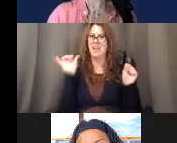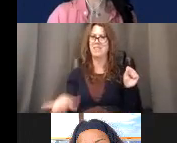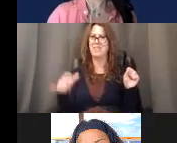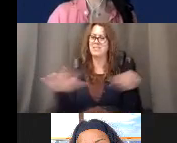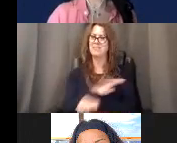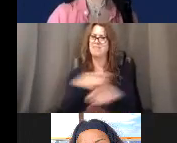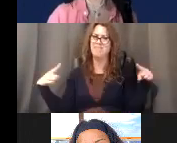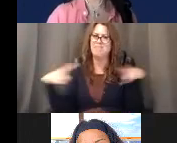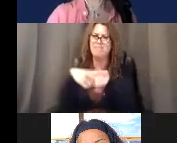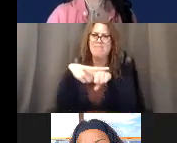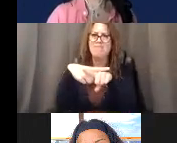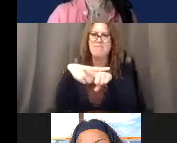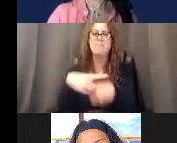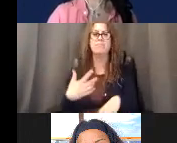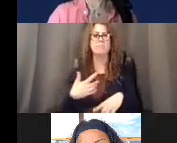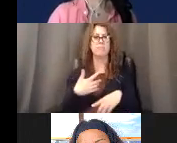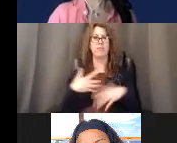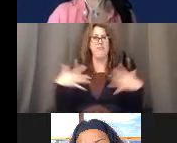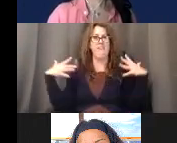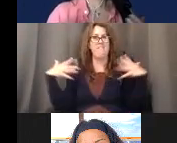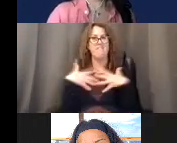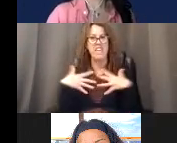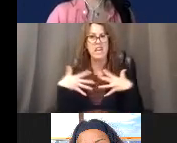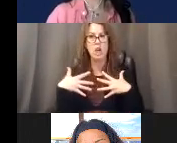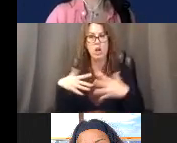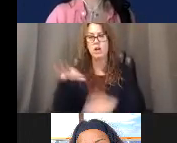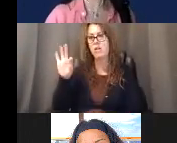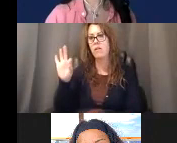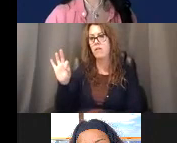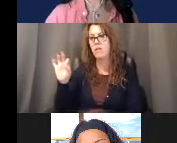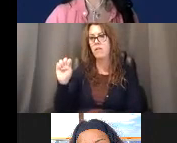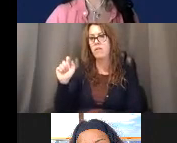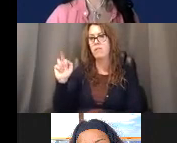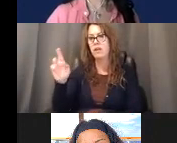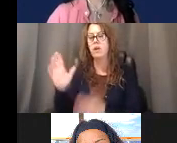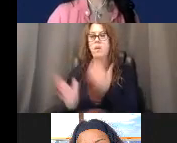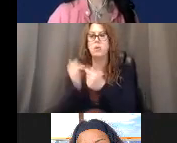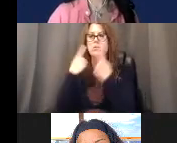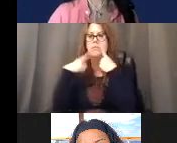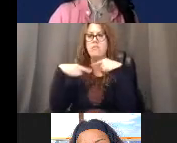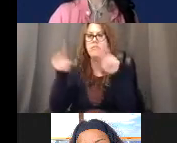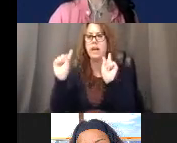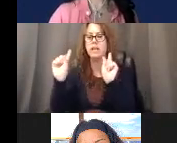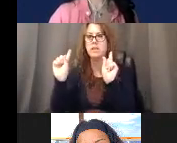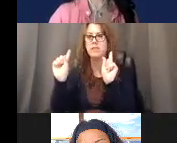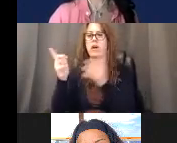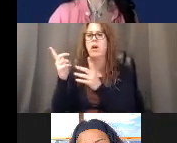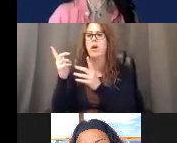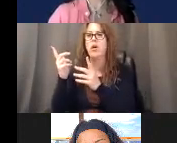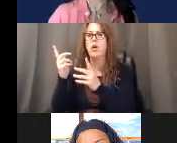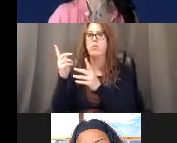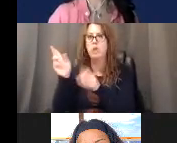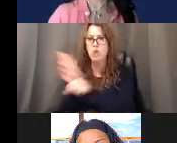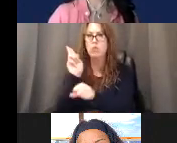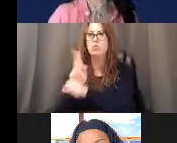we know is used as the most effective weapon for manipulation, is really used to promote this notion